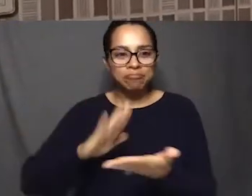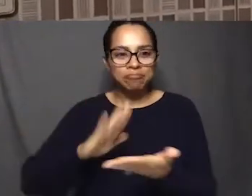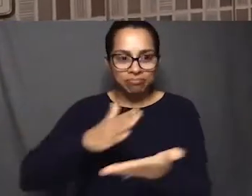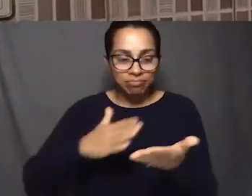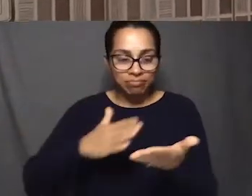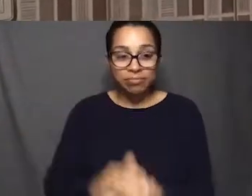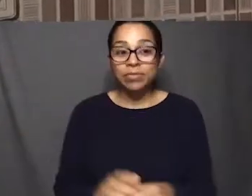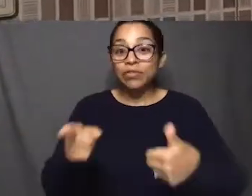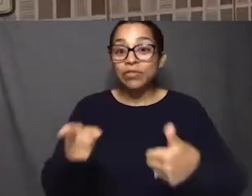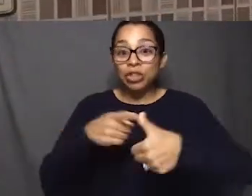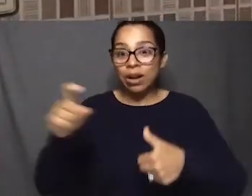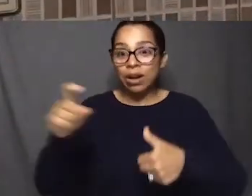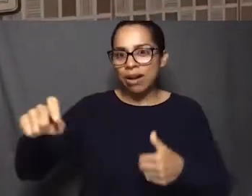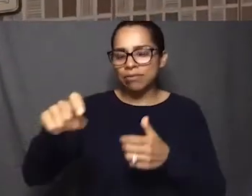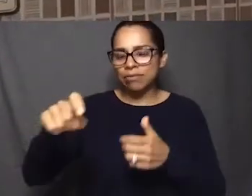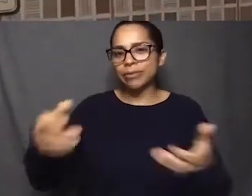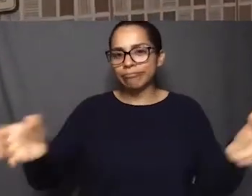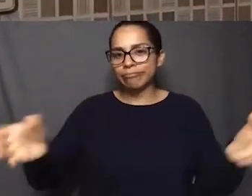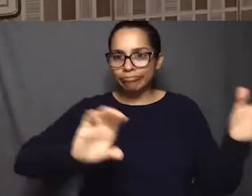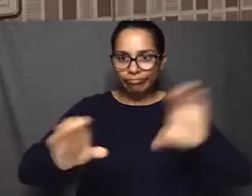First you mix them in a bowl.